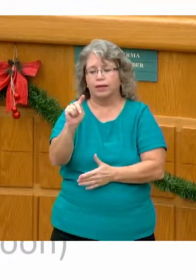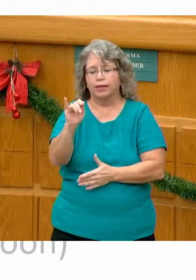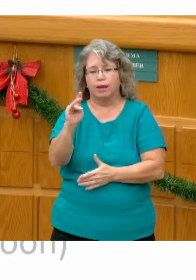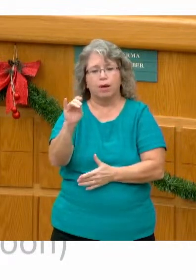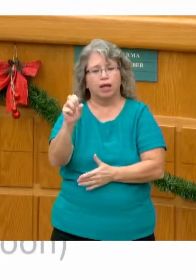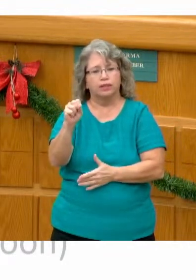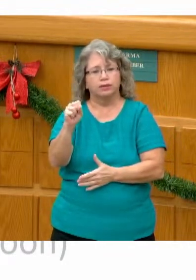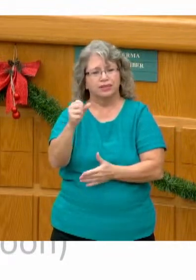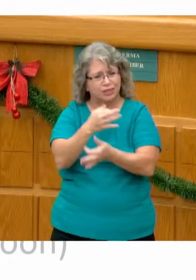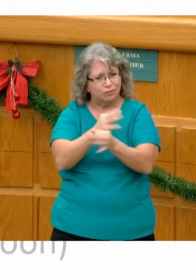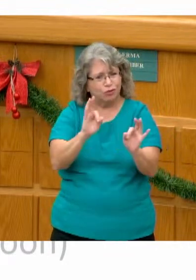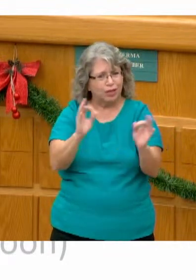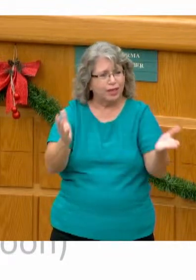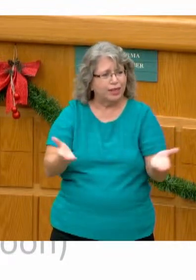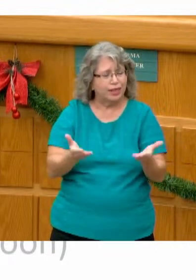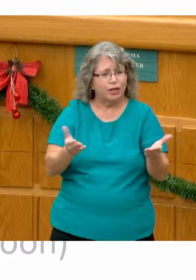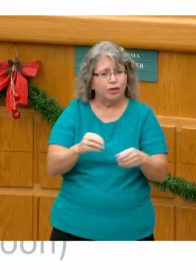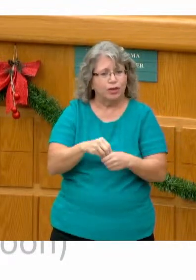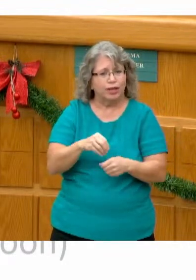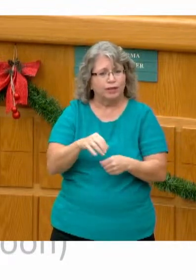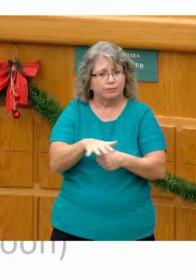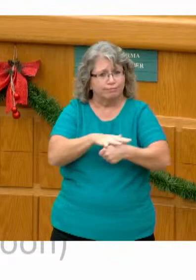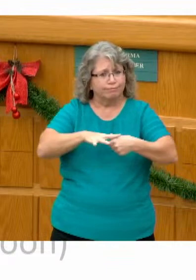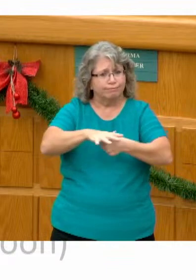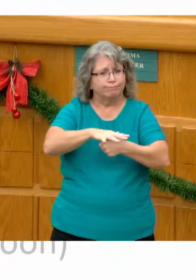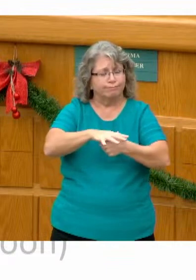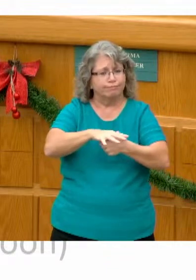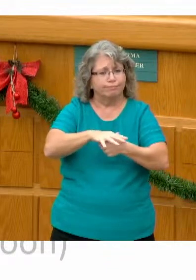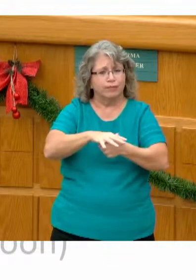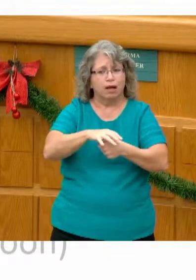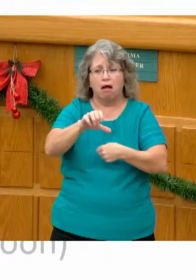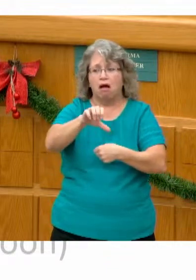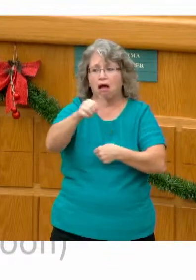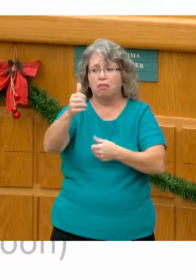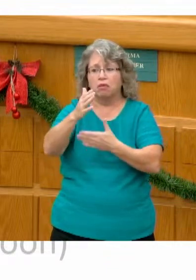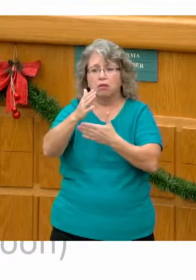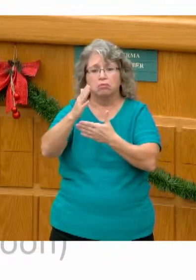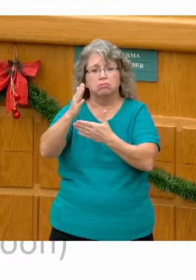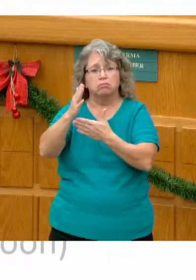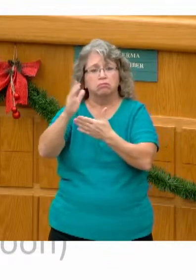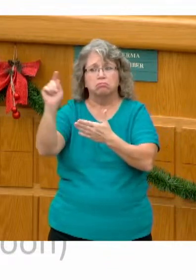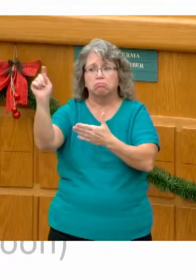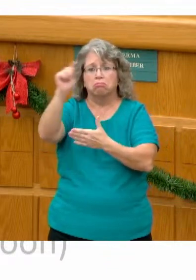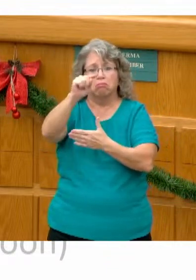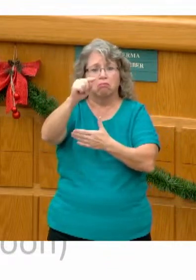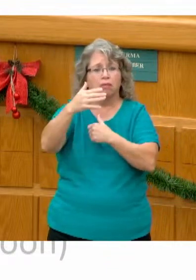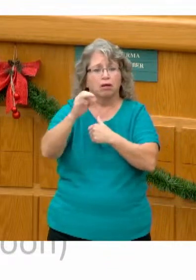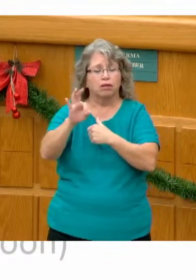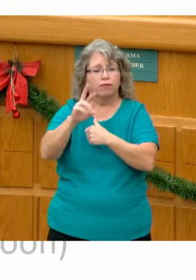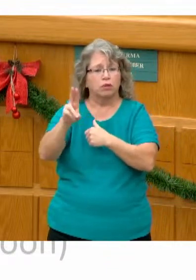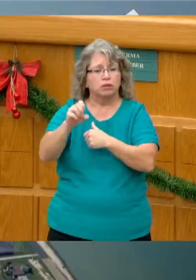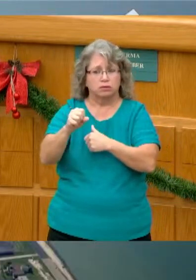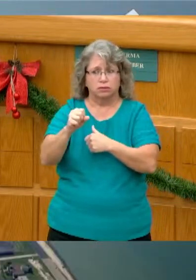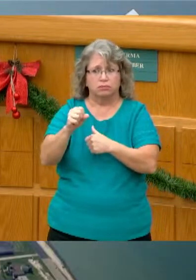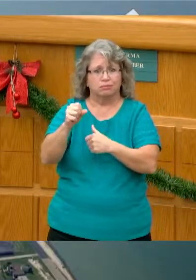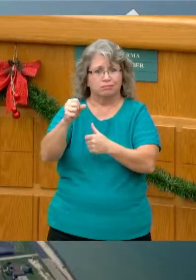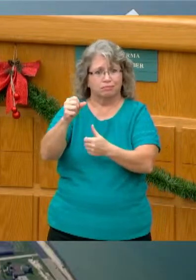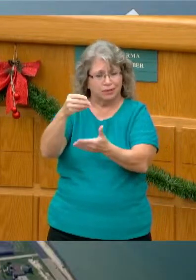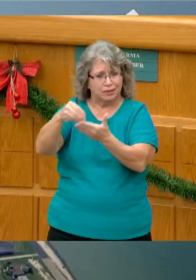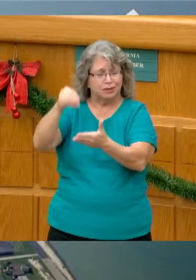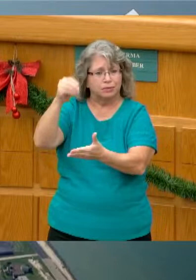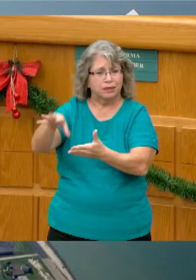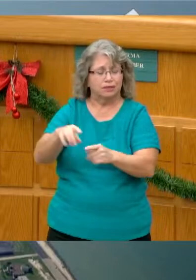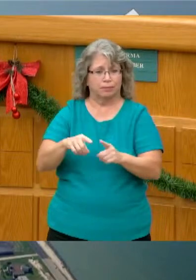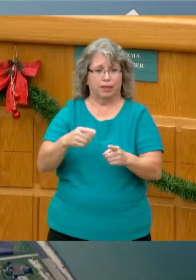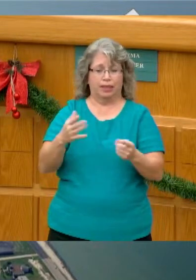be a very expensive treatment, but here we get that for free. So that's our report for this week. We should be